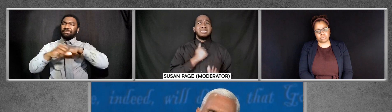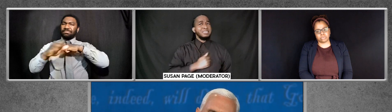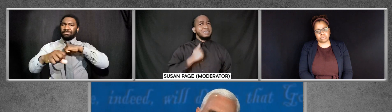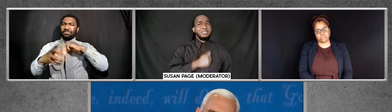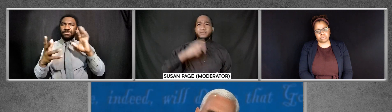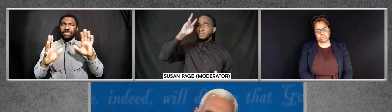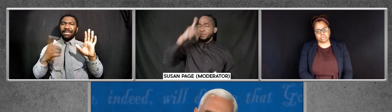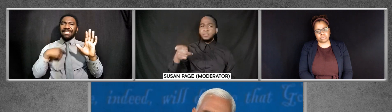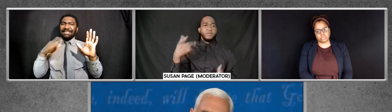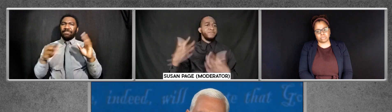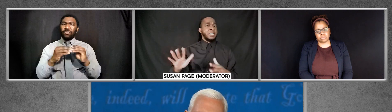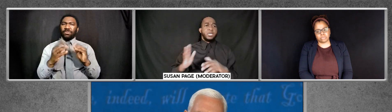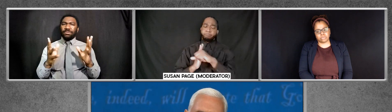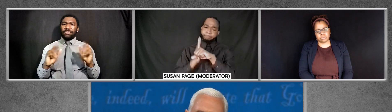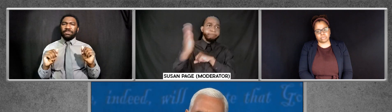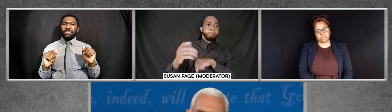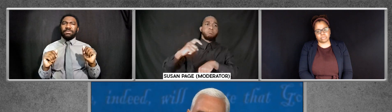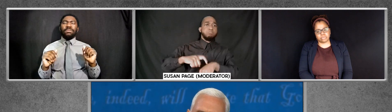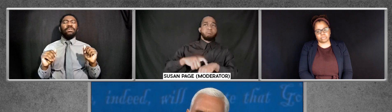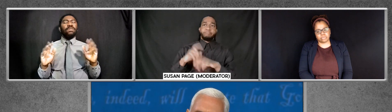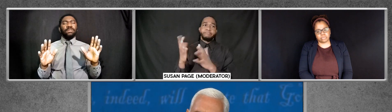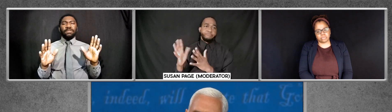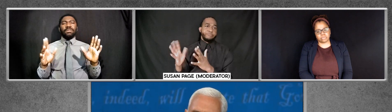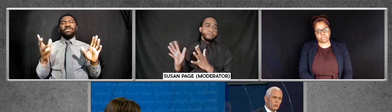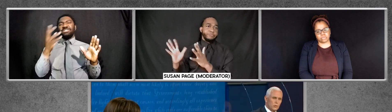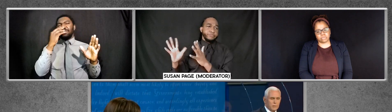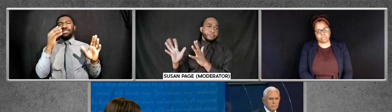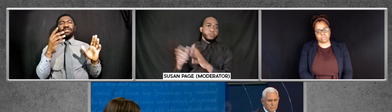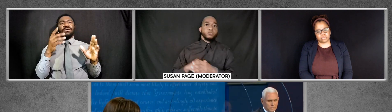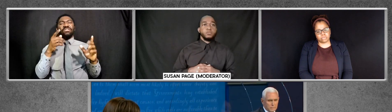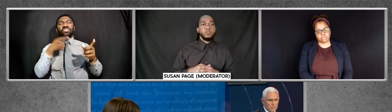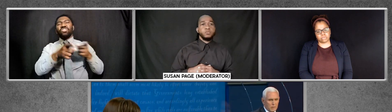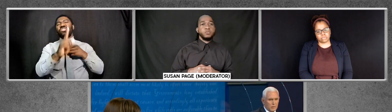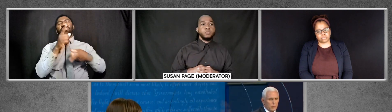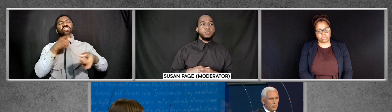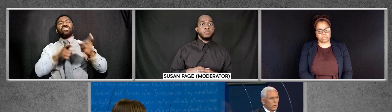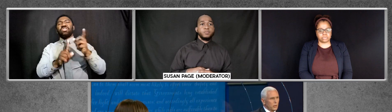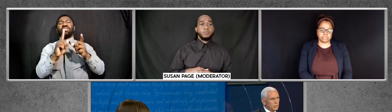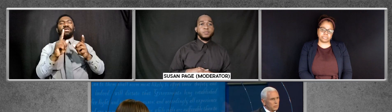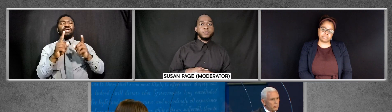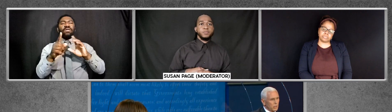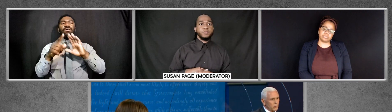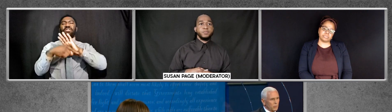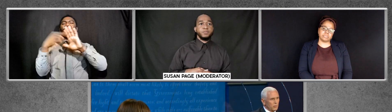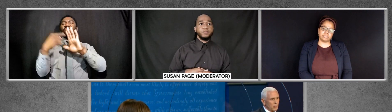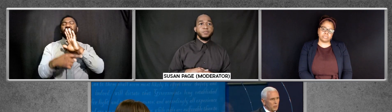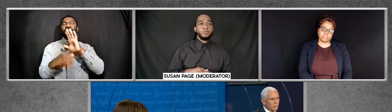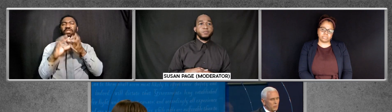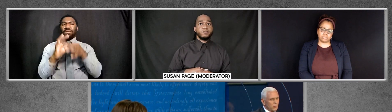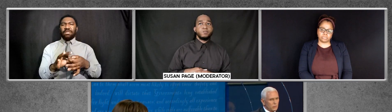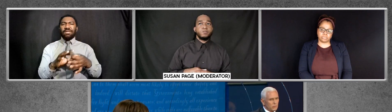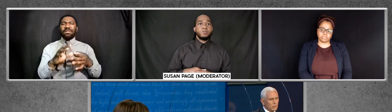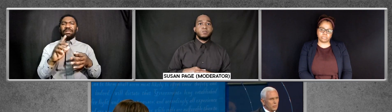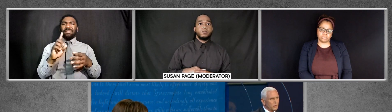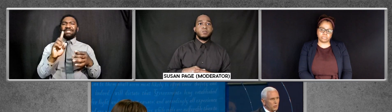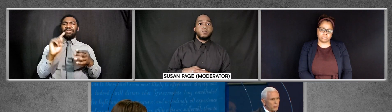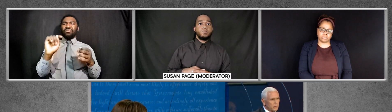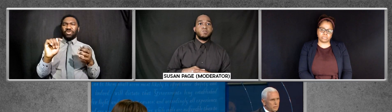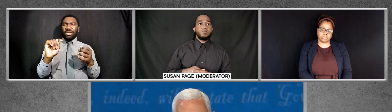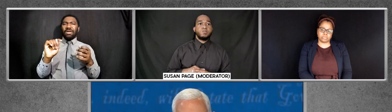time than she's had so far. The slanders against President Donald Trump regarding men and women of our armed forces